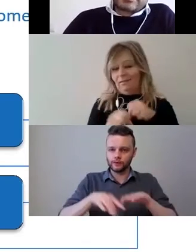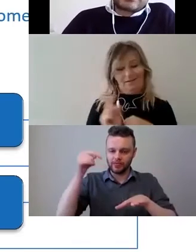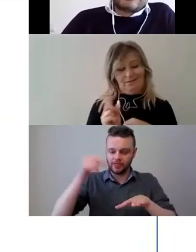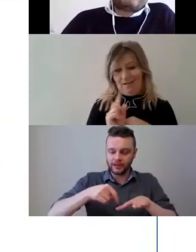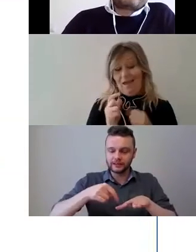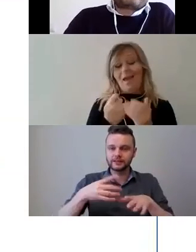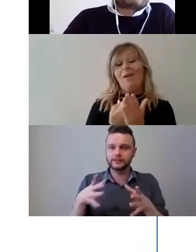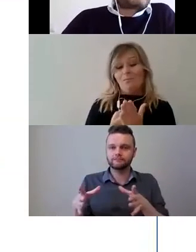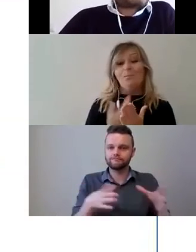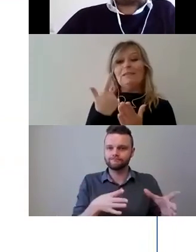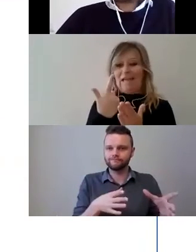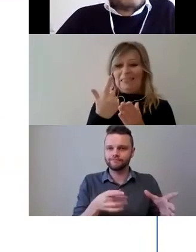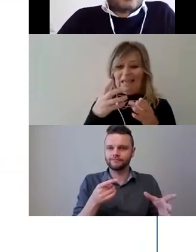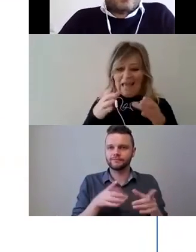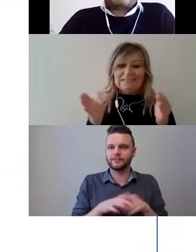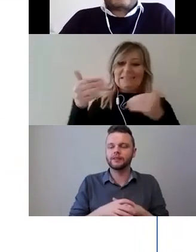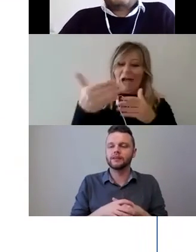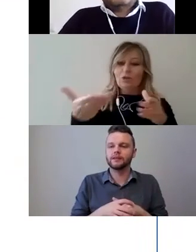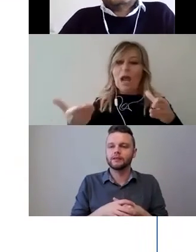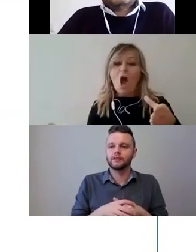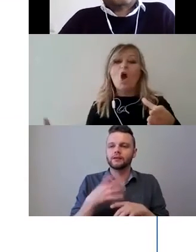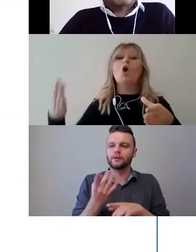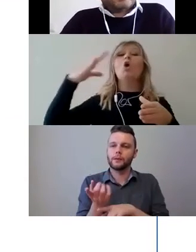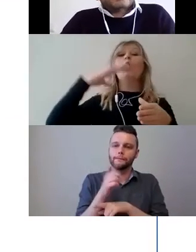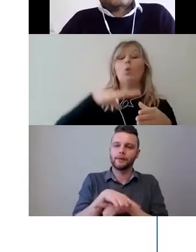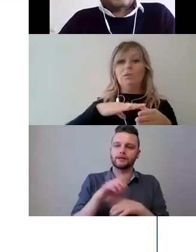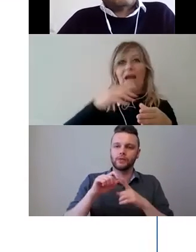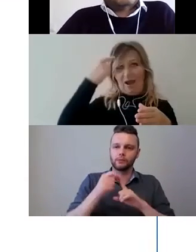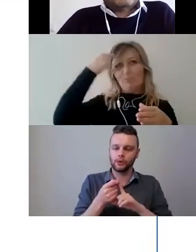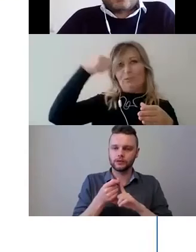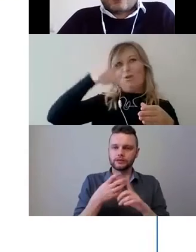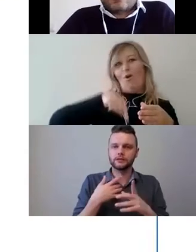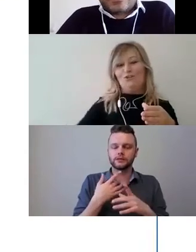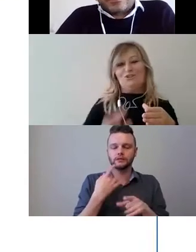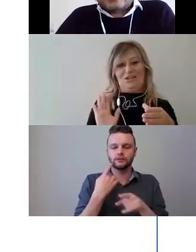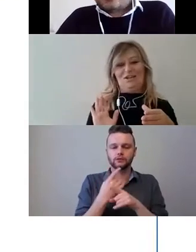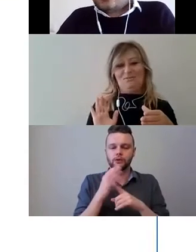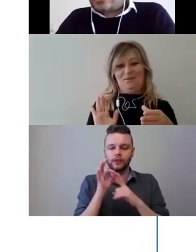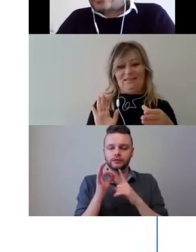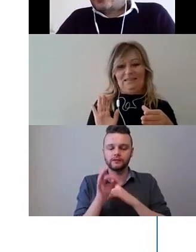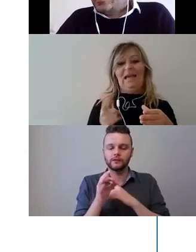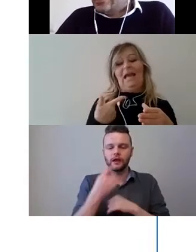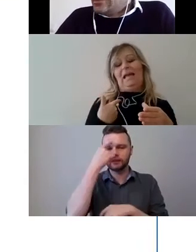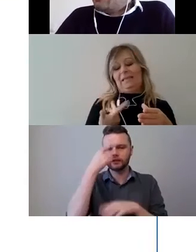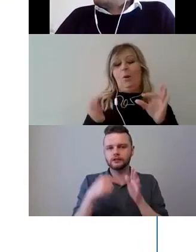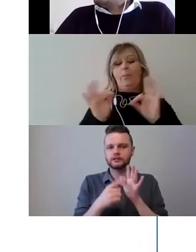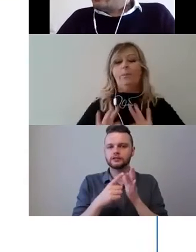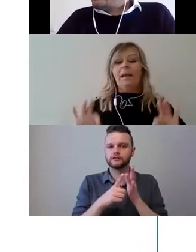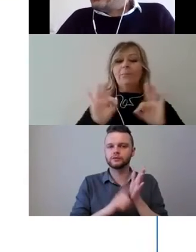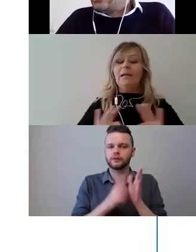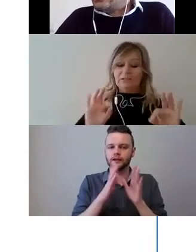this box. Going back to the point of preparation of the interviewer, we think it's a tool that has to be